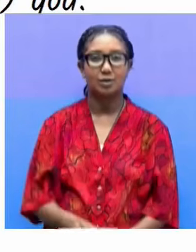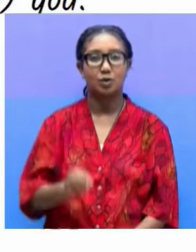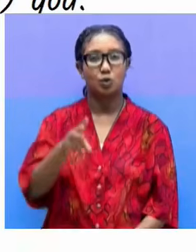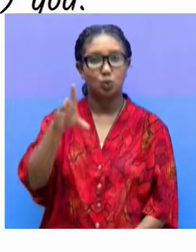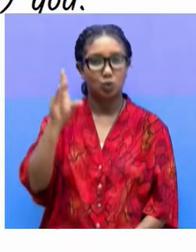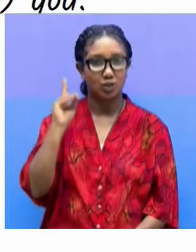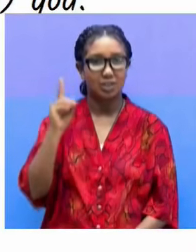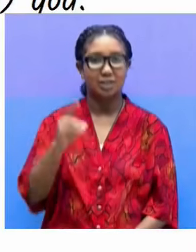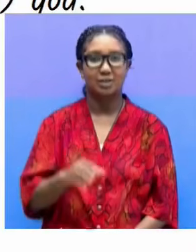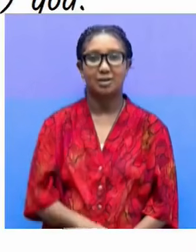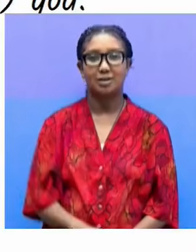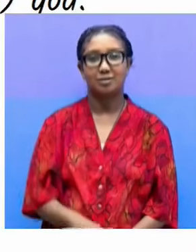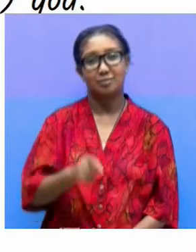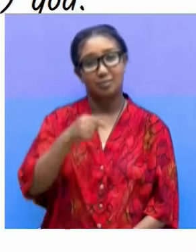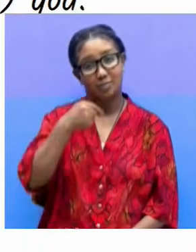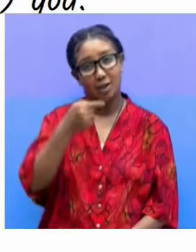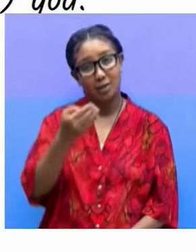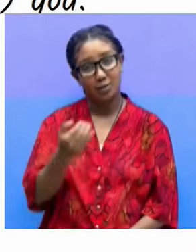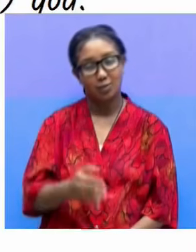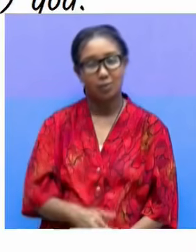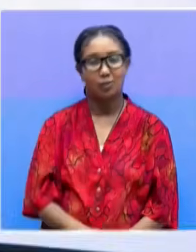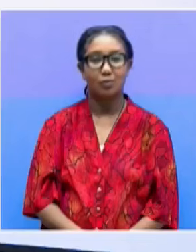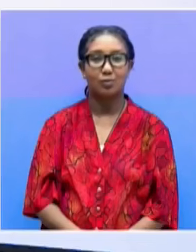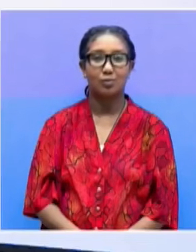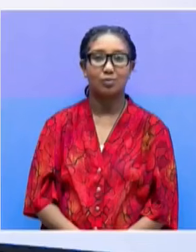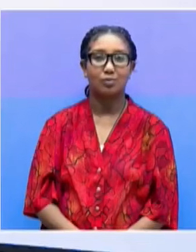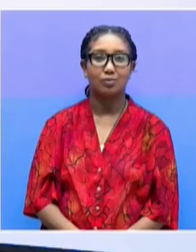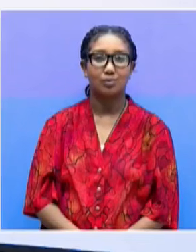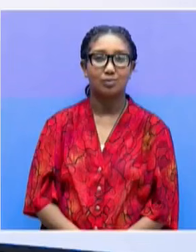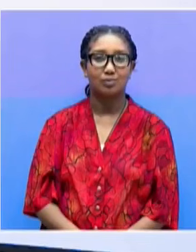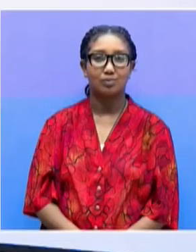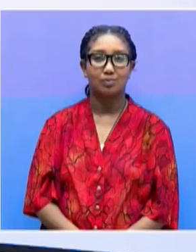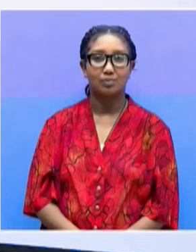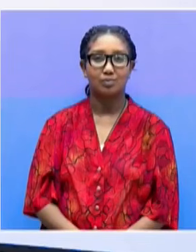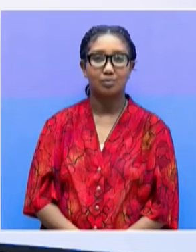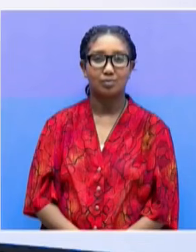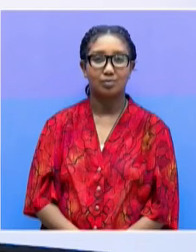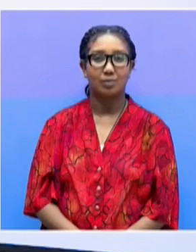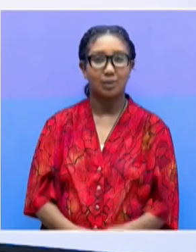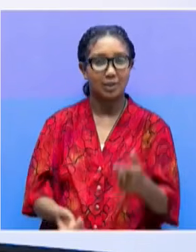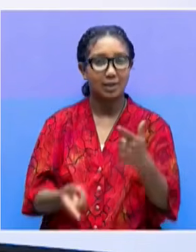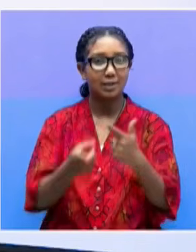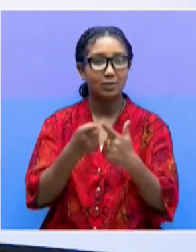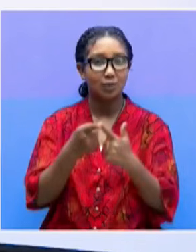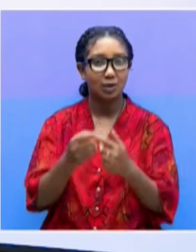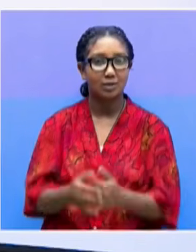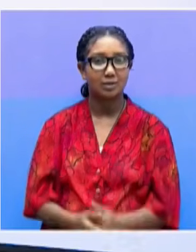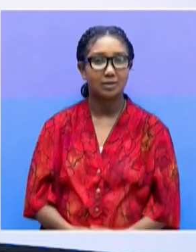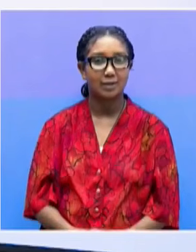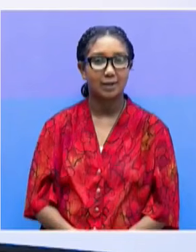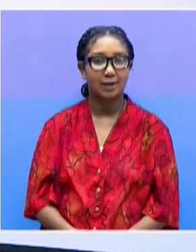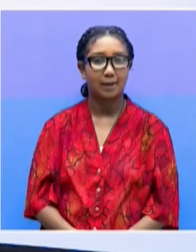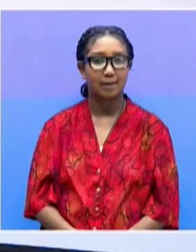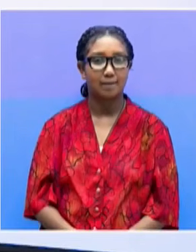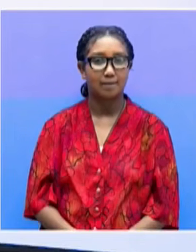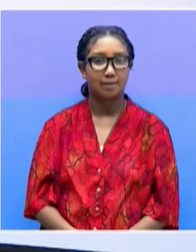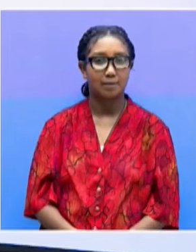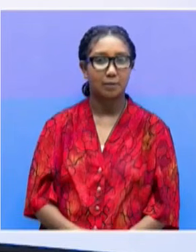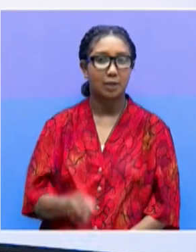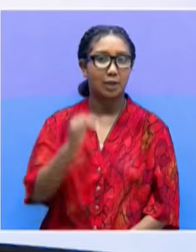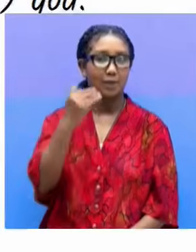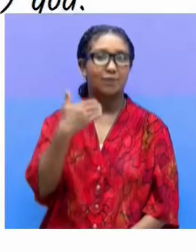would tell. We would tell you, okay? Let's go. The next one. We have